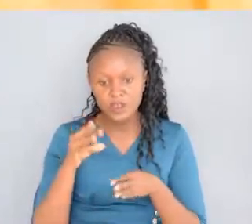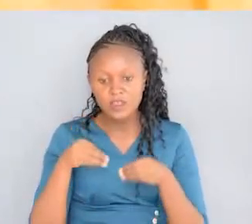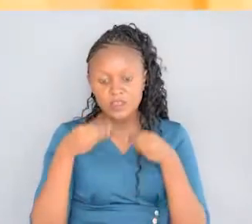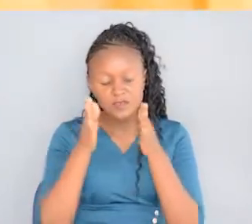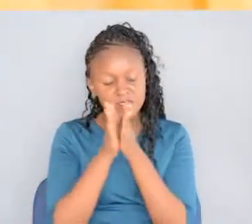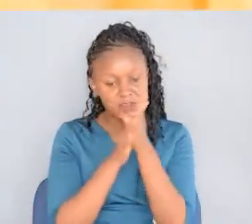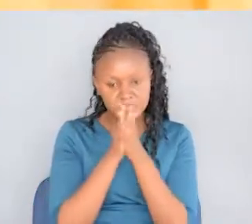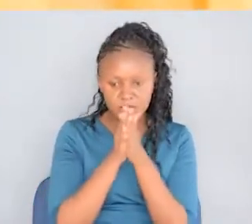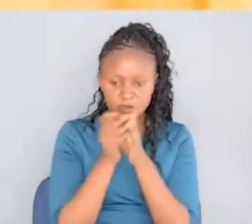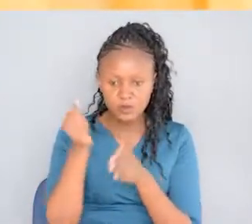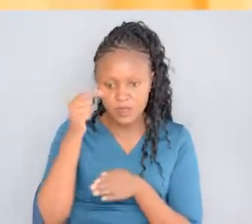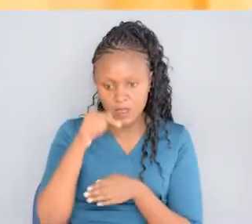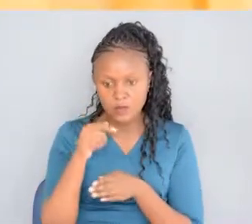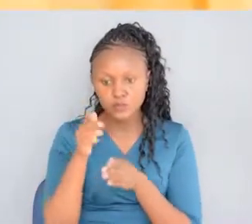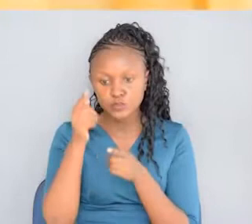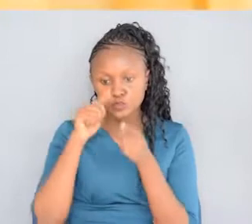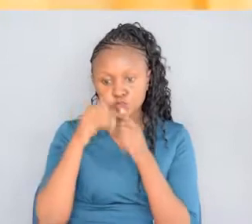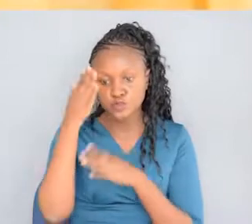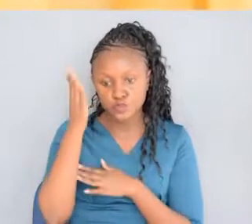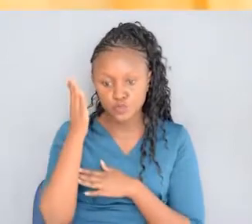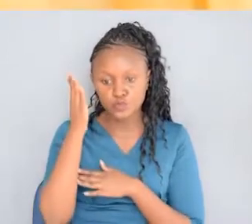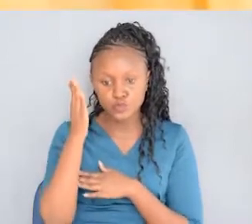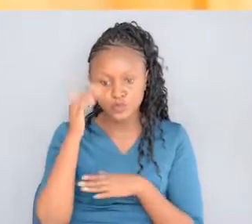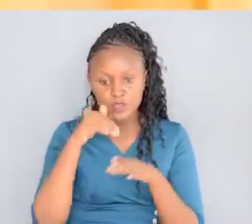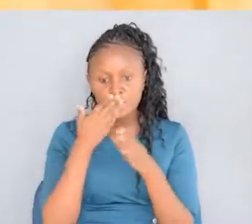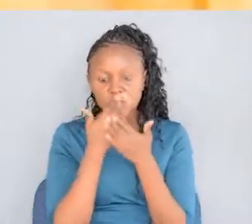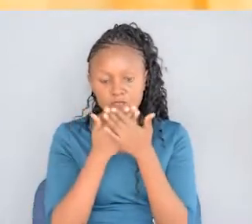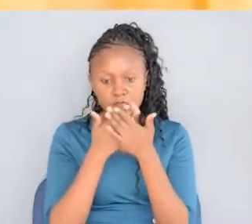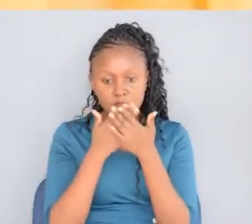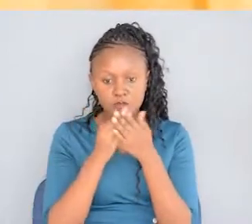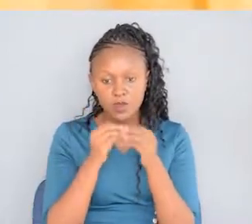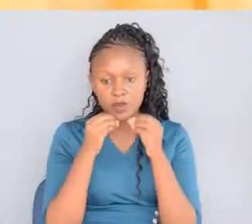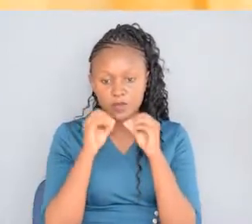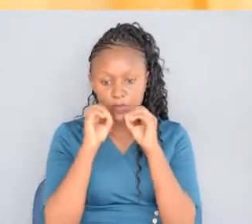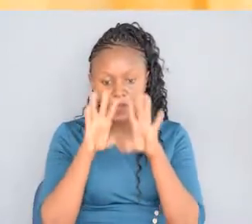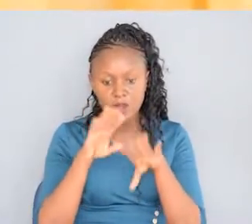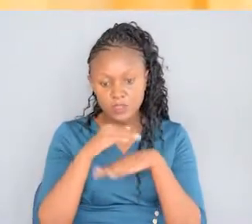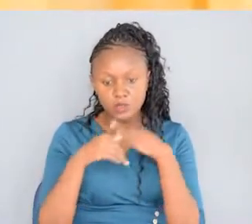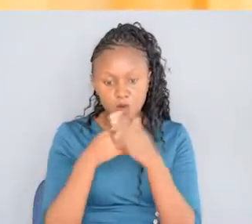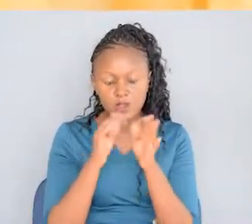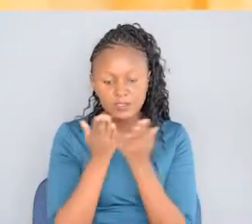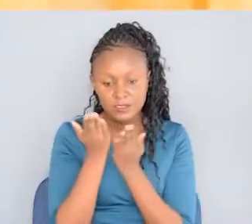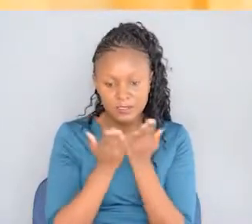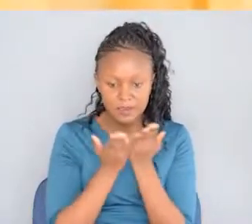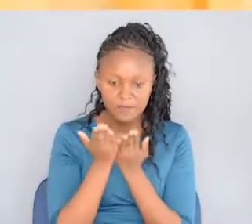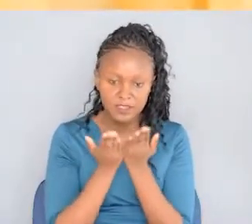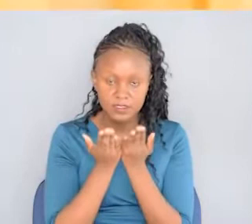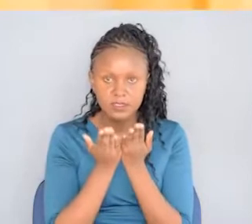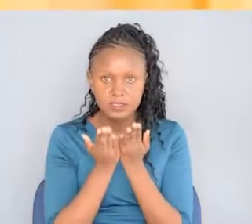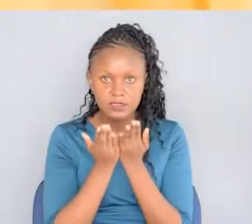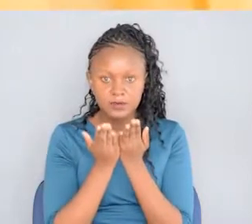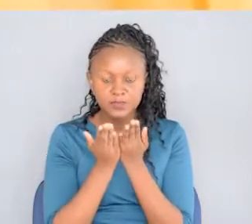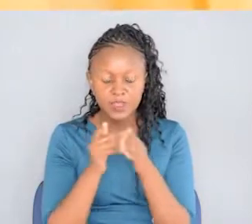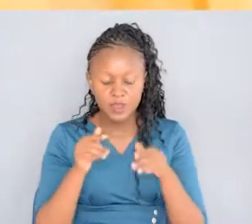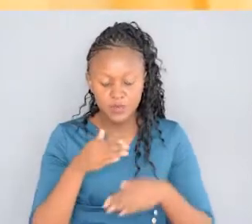us that zeal to come to you in glory, O Father Lord, in honor, O mighty Lord Jesus. We thank you and do bless the whole service, and as we bow